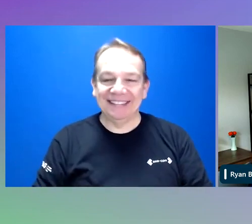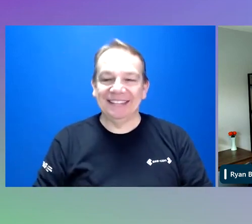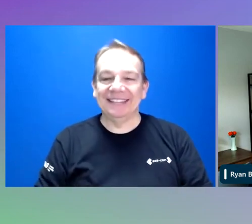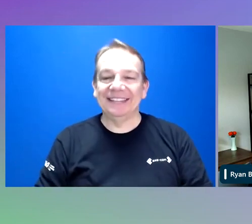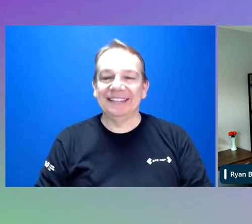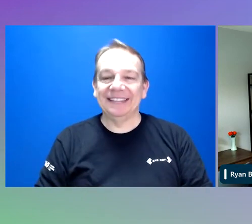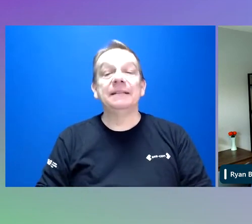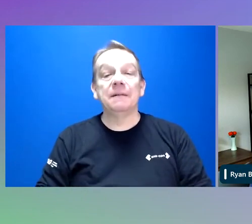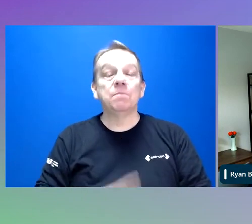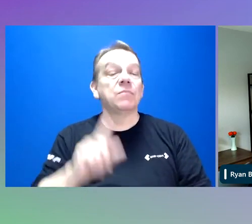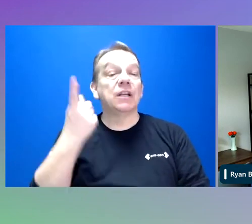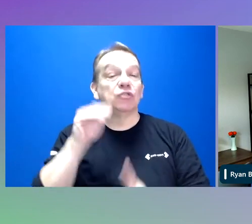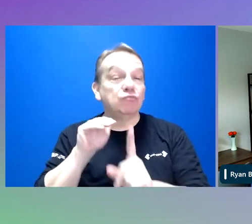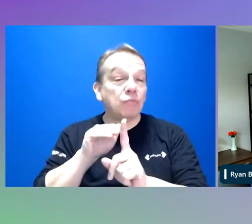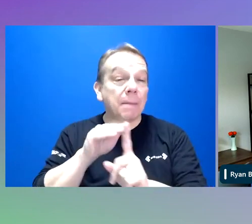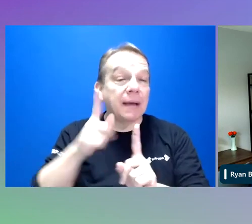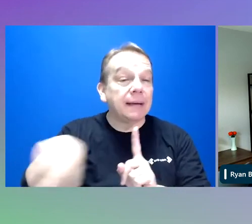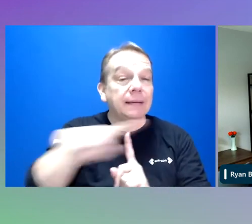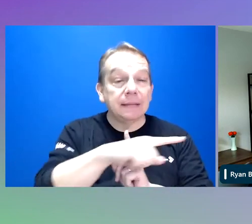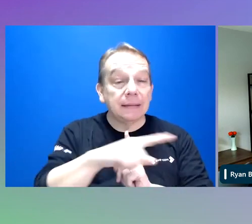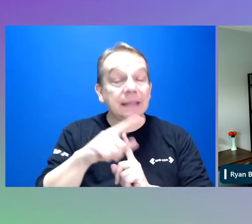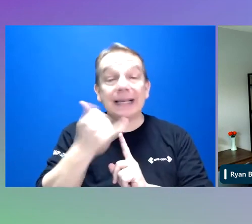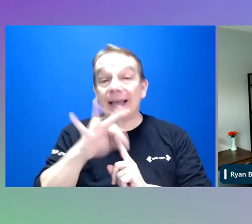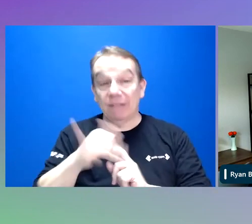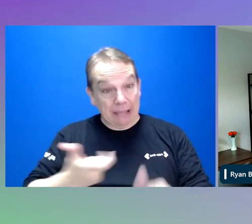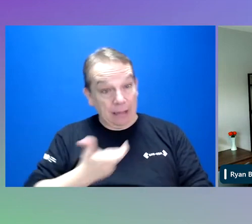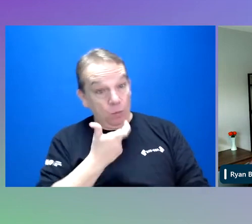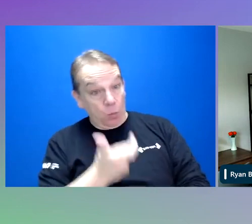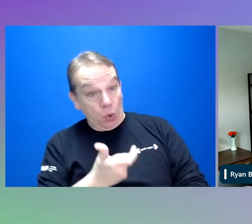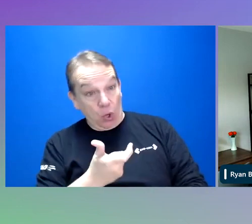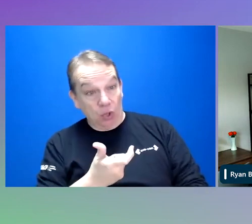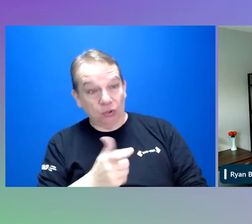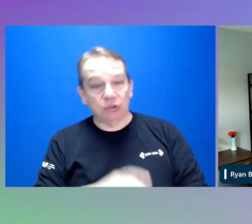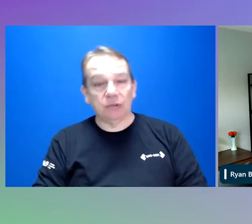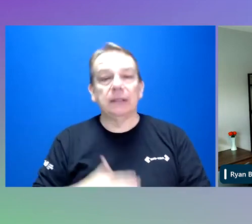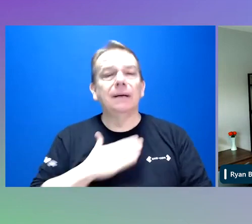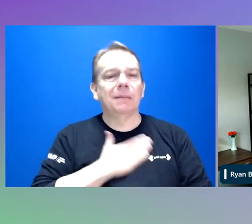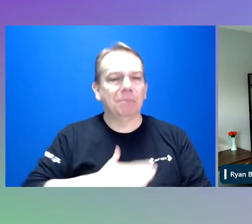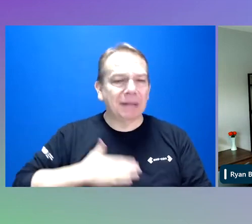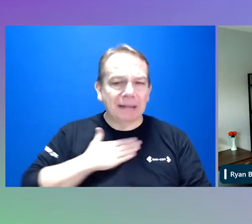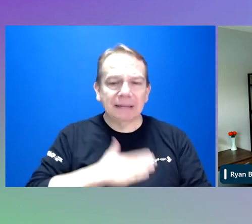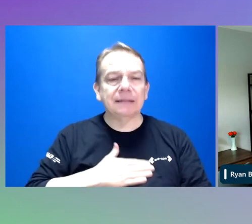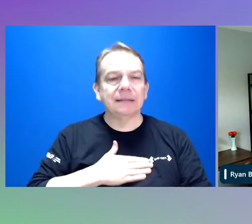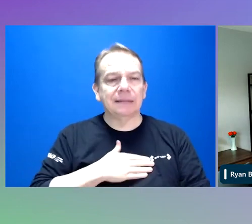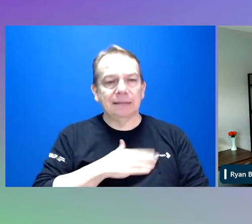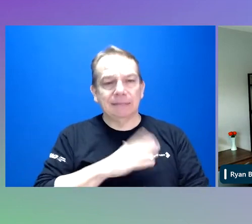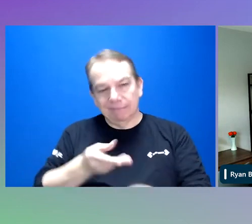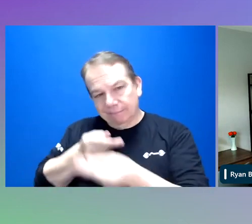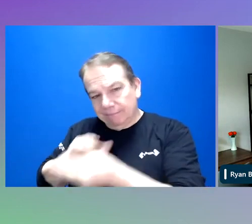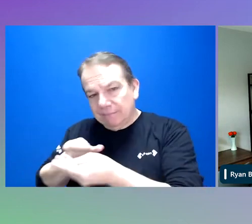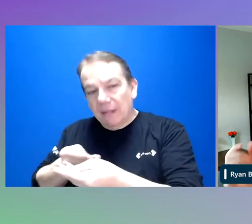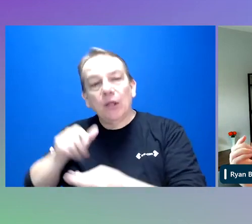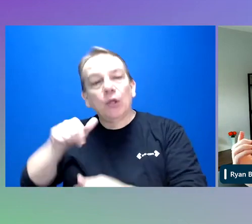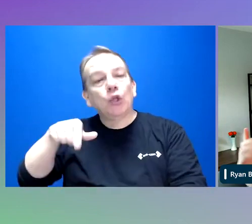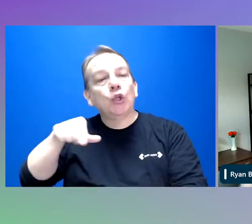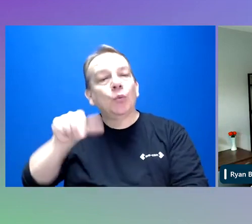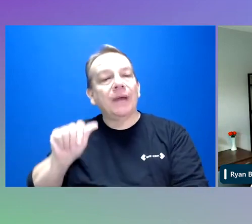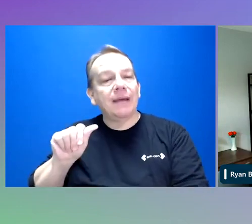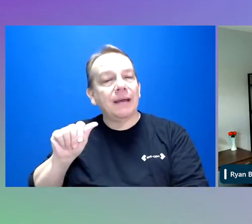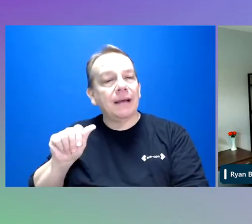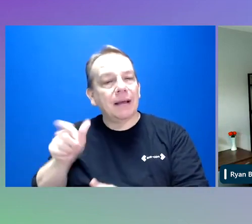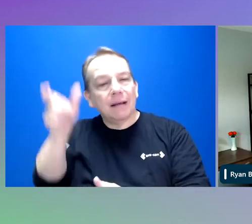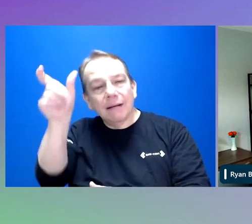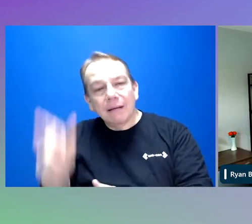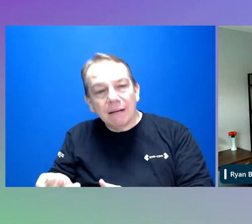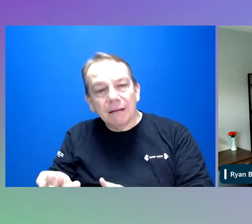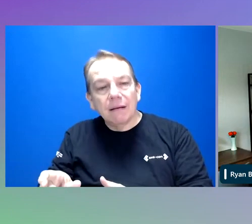So just a reminder for everyone still watching, please take your questions to that Q&A section and then upvote